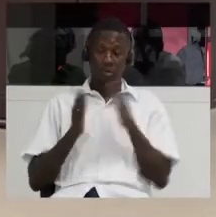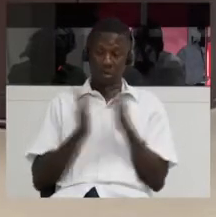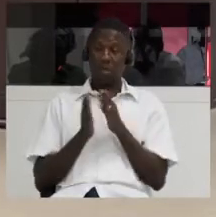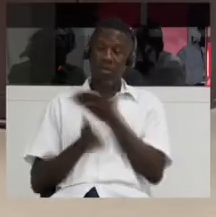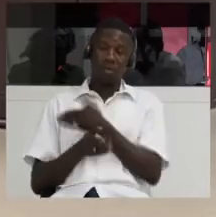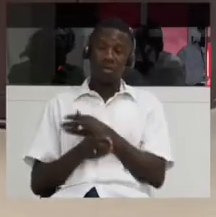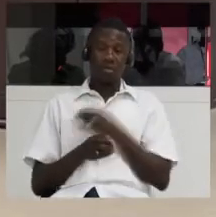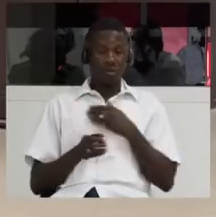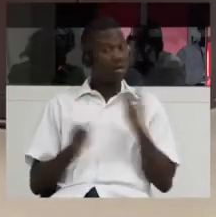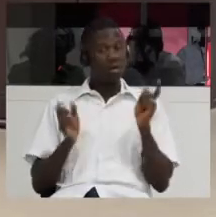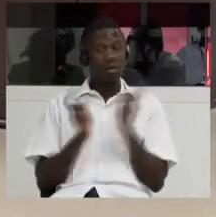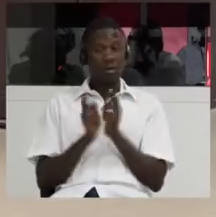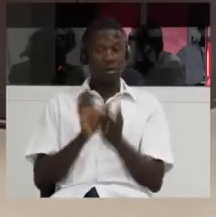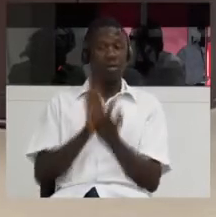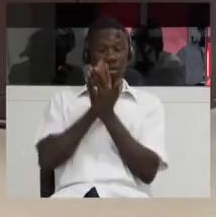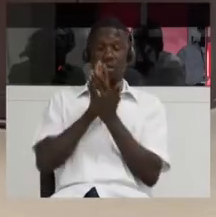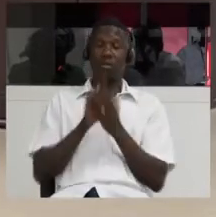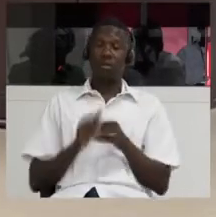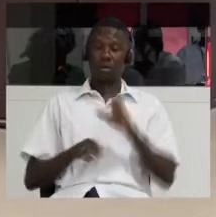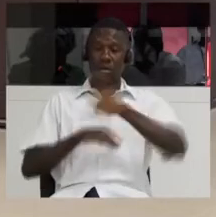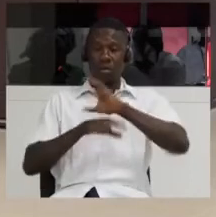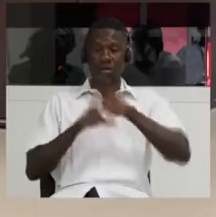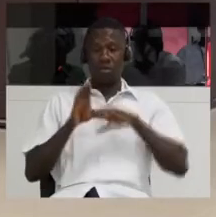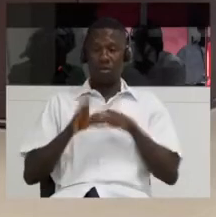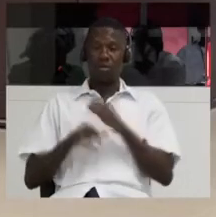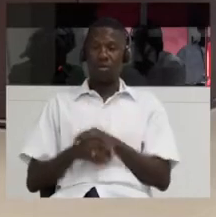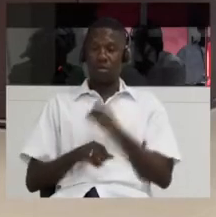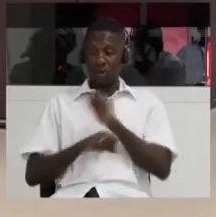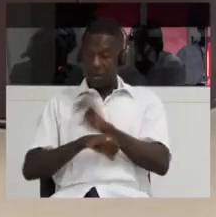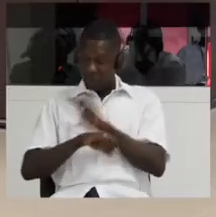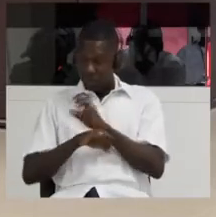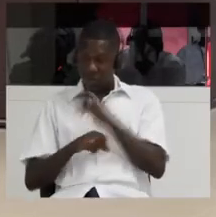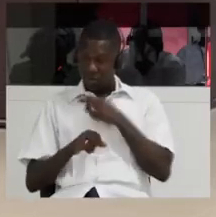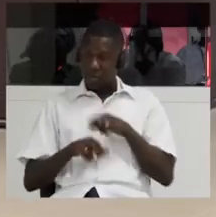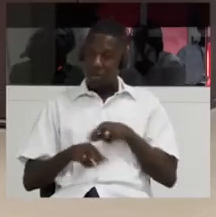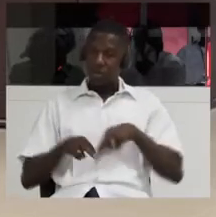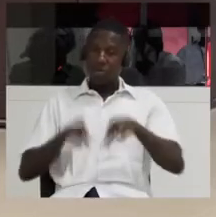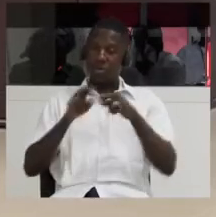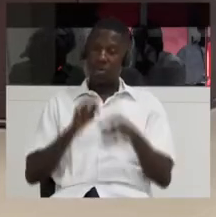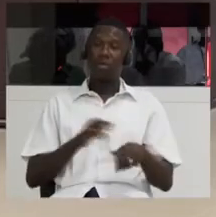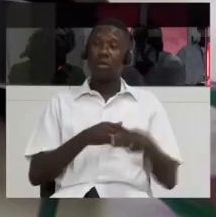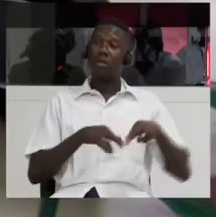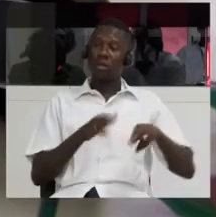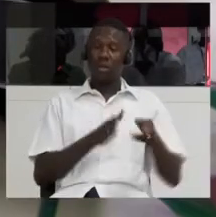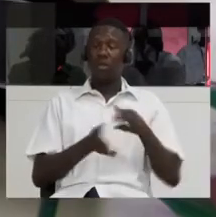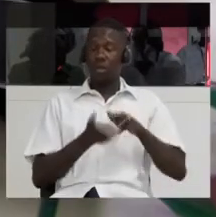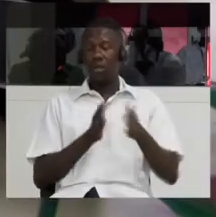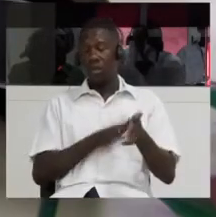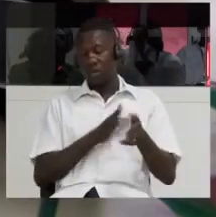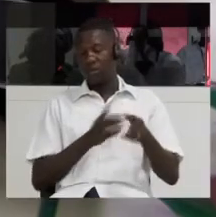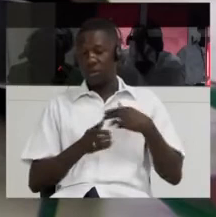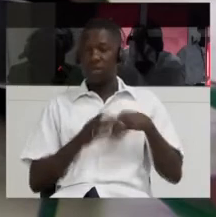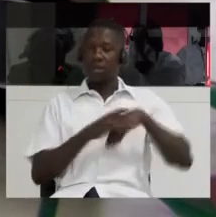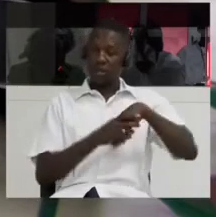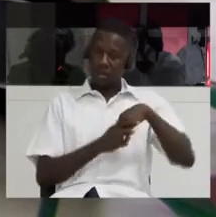members. So I advise him to take the road on the left and he escaped. Then we came back, we